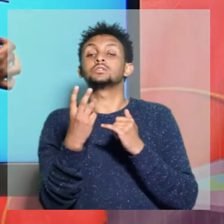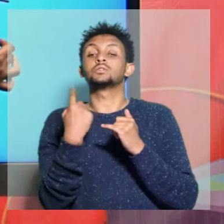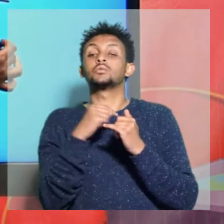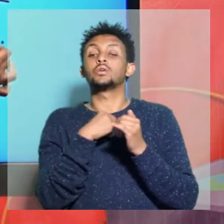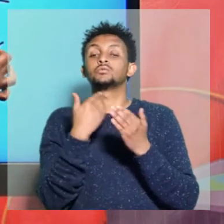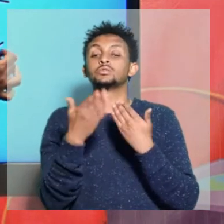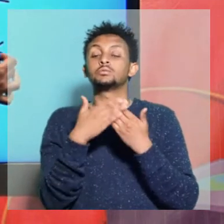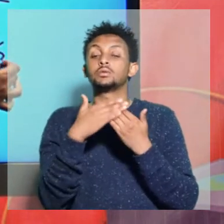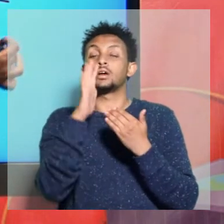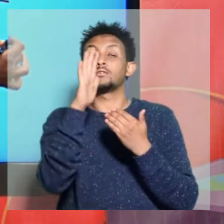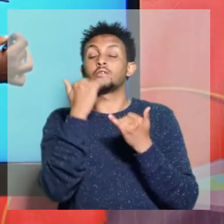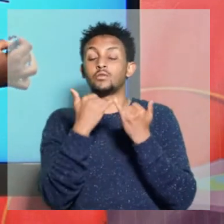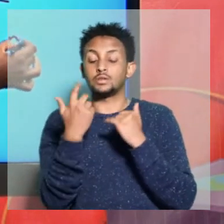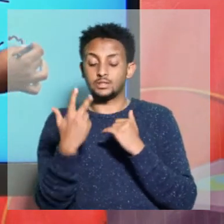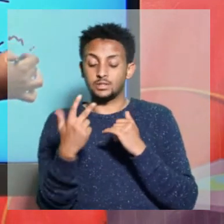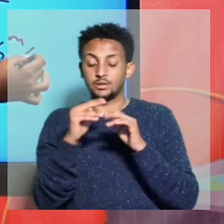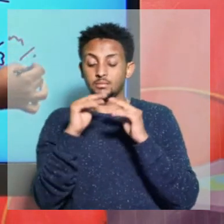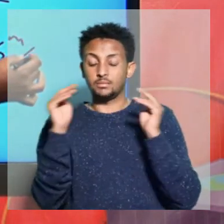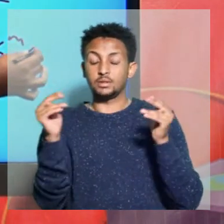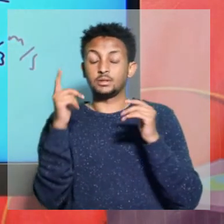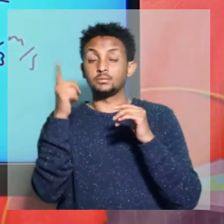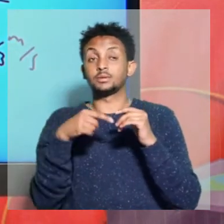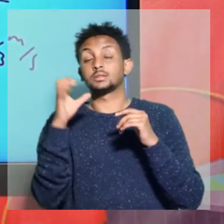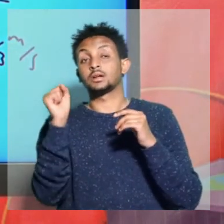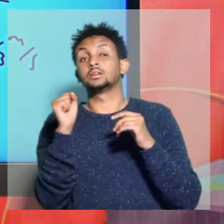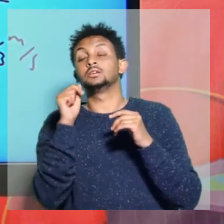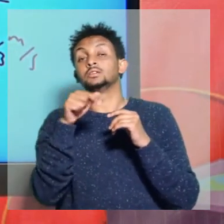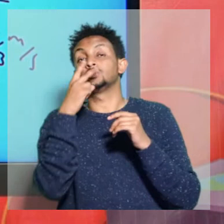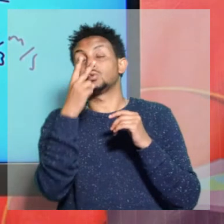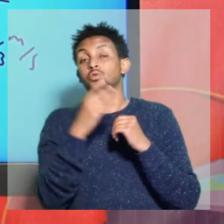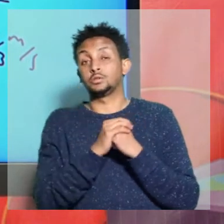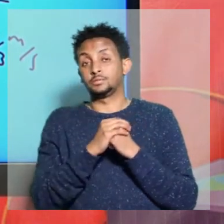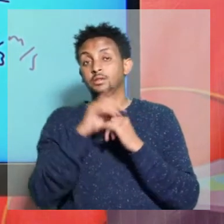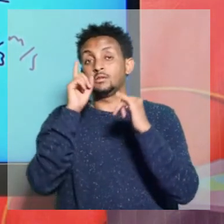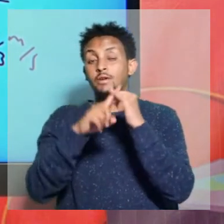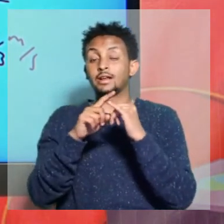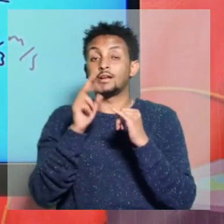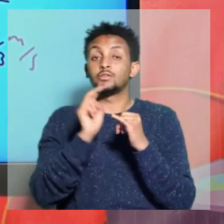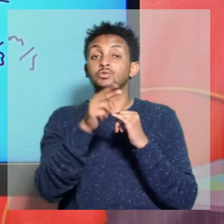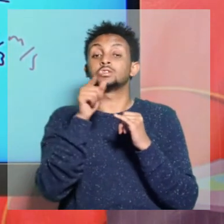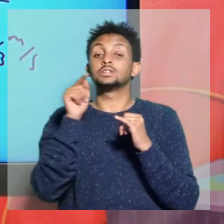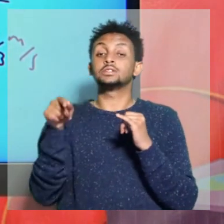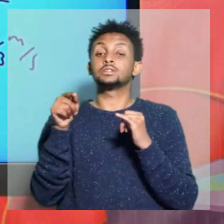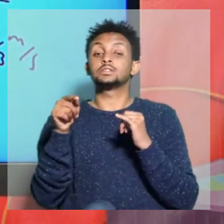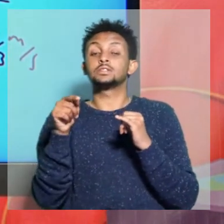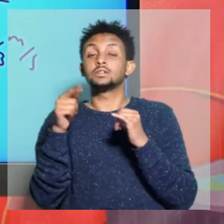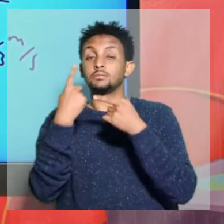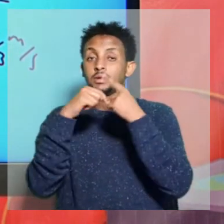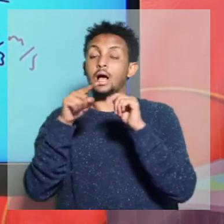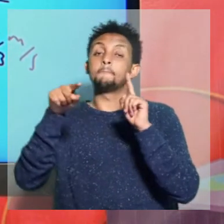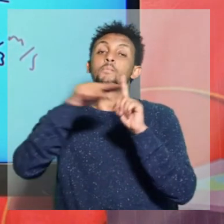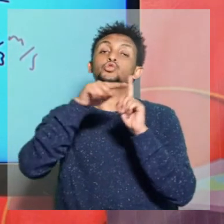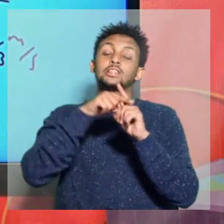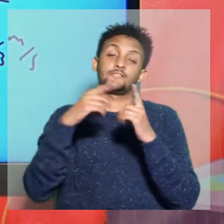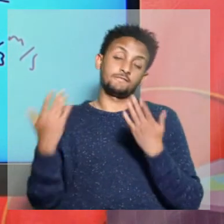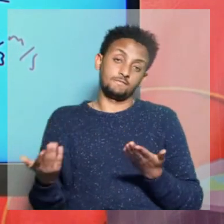you have 5 over 3 meter per second. Look here, the final velocity of this particle becomes